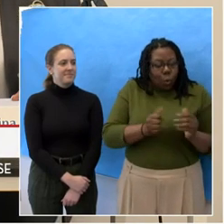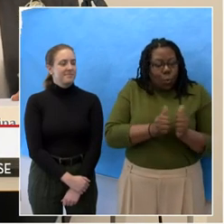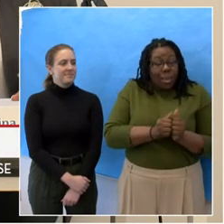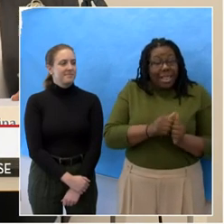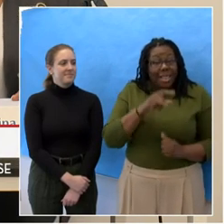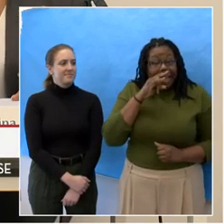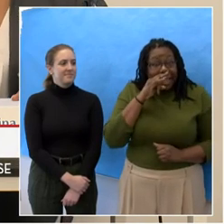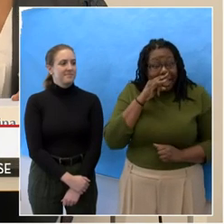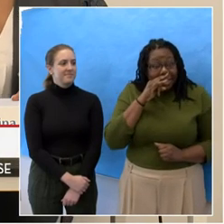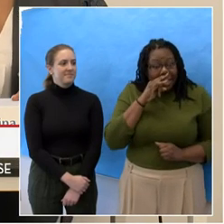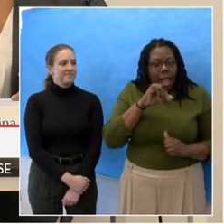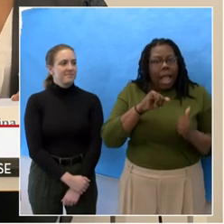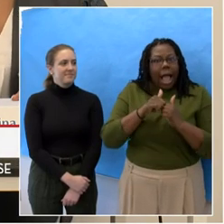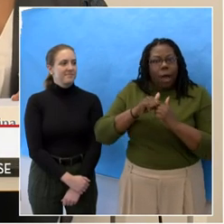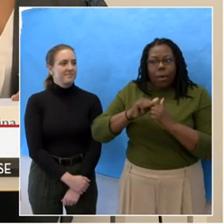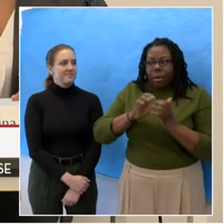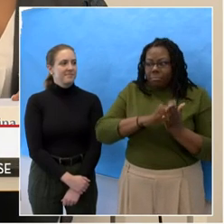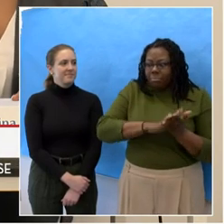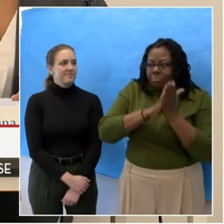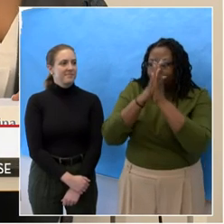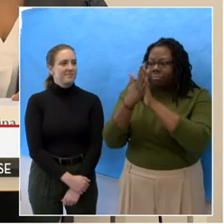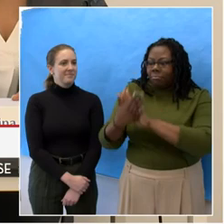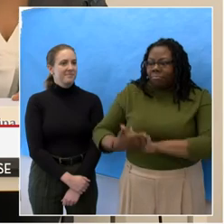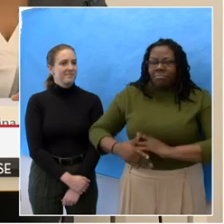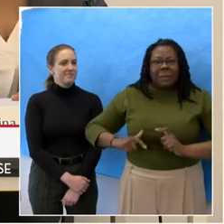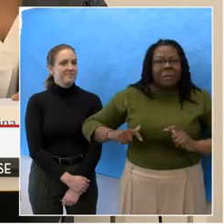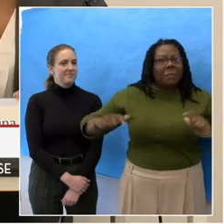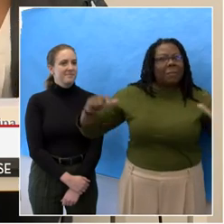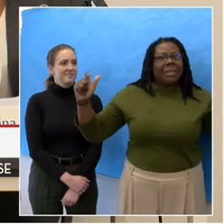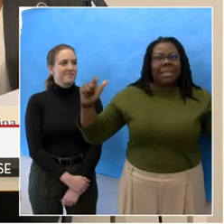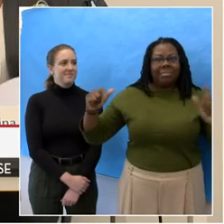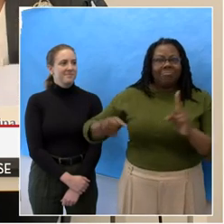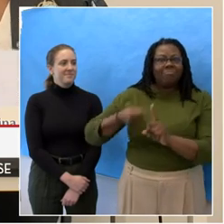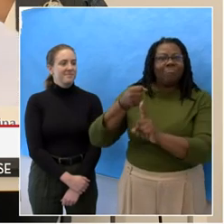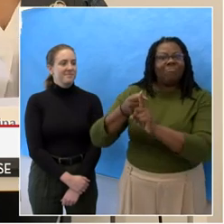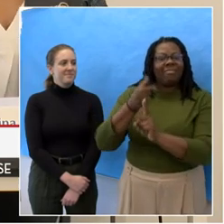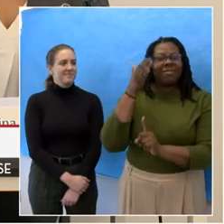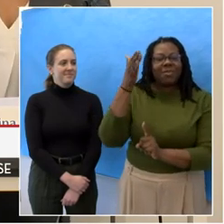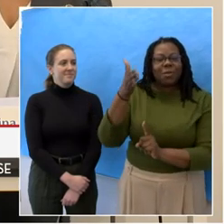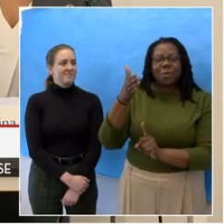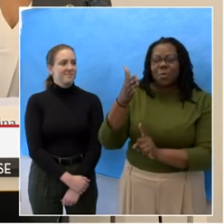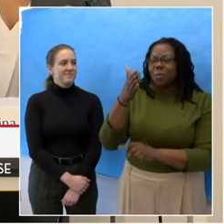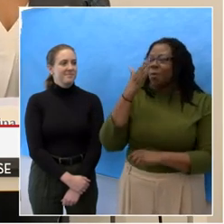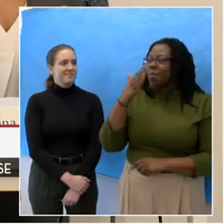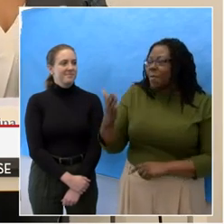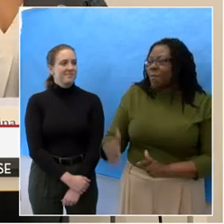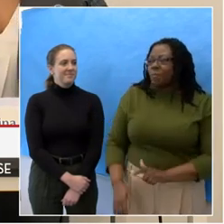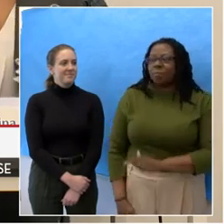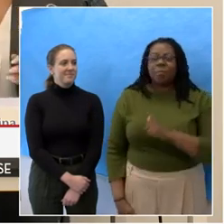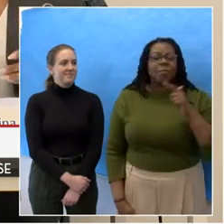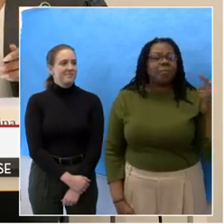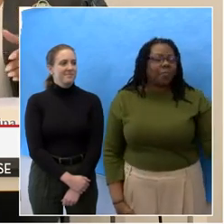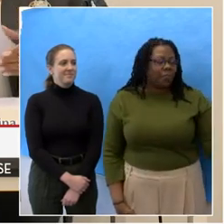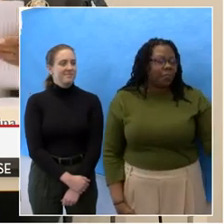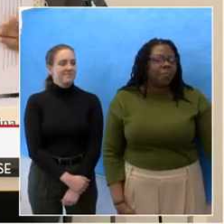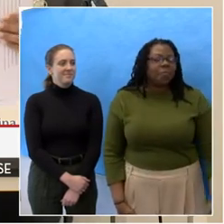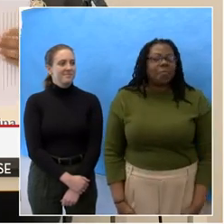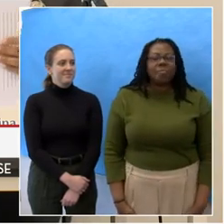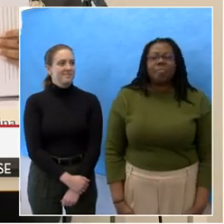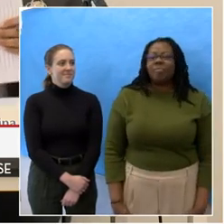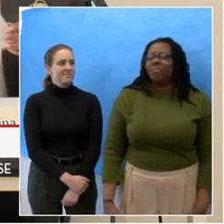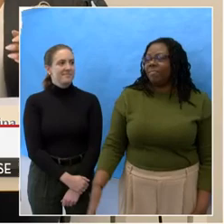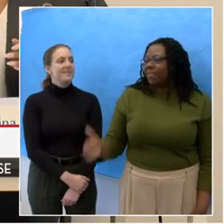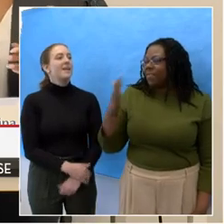I think I turn things to the Deputy Mayor next. So, Deputy Mayor. Thank you, Superintendent. And thank you, Janelle. Why is this